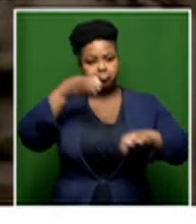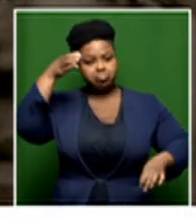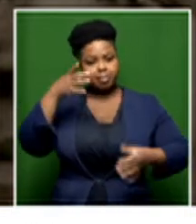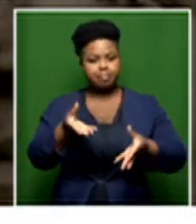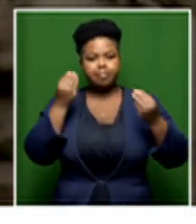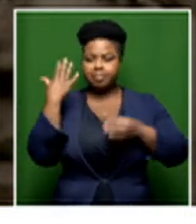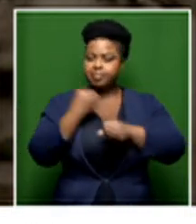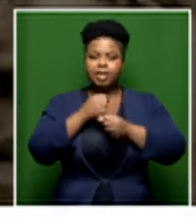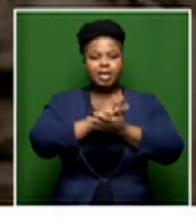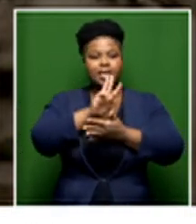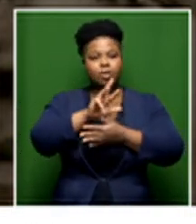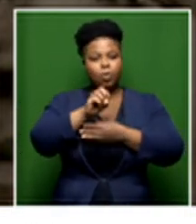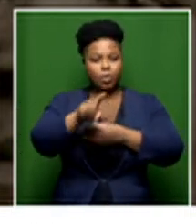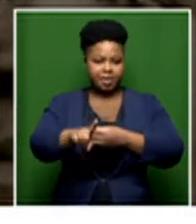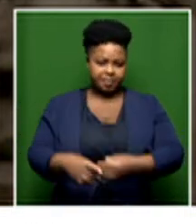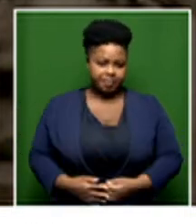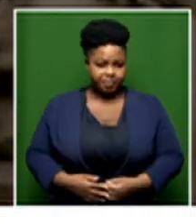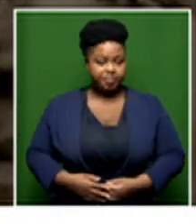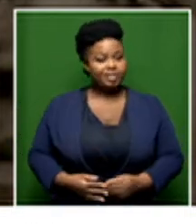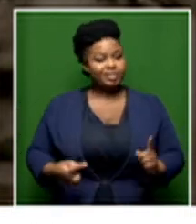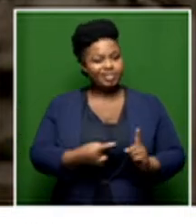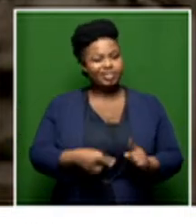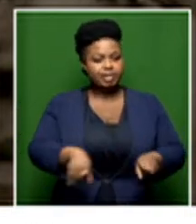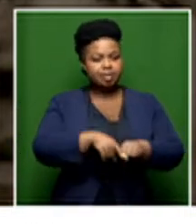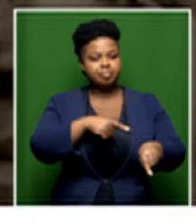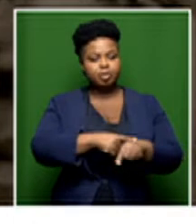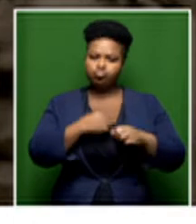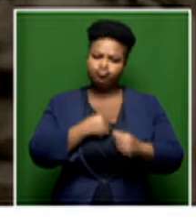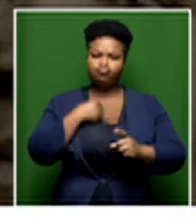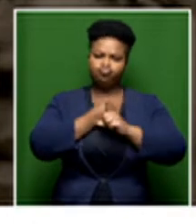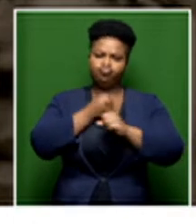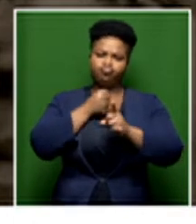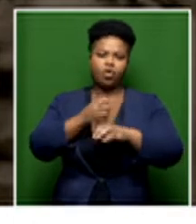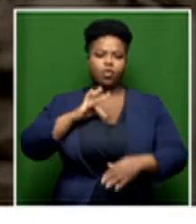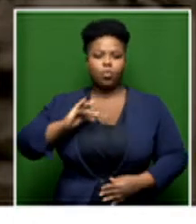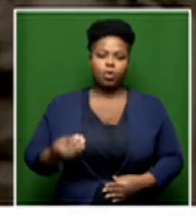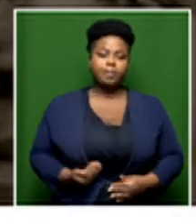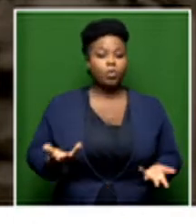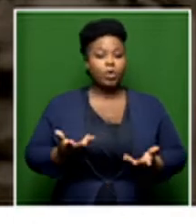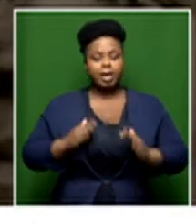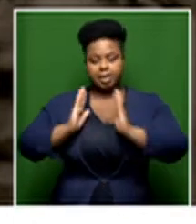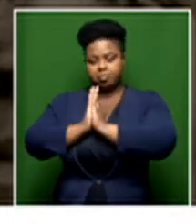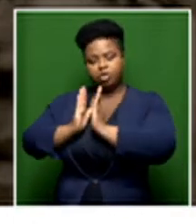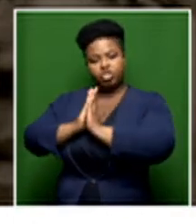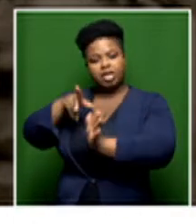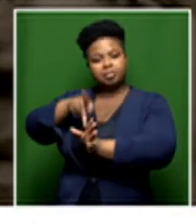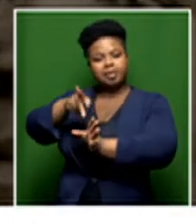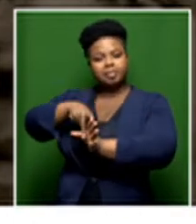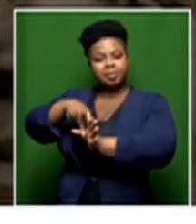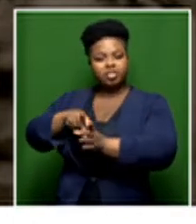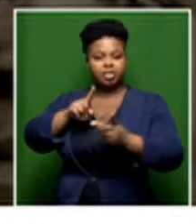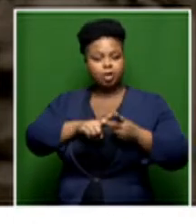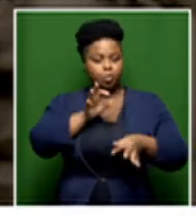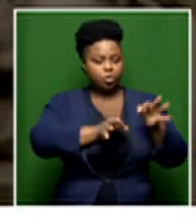in 1901. And she was also a strong campaigner for women's participation in